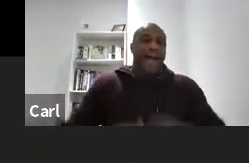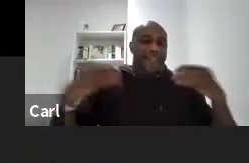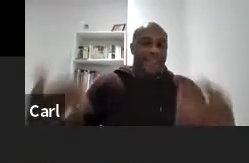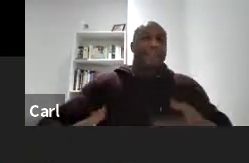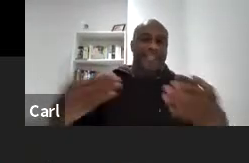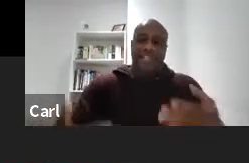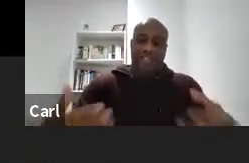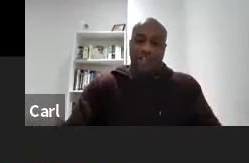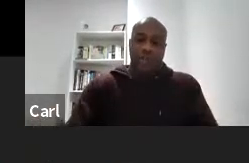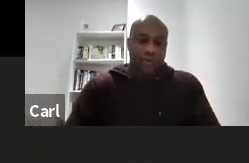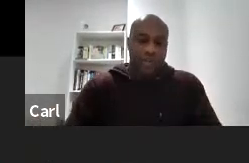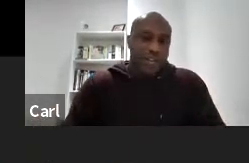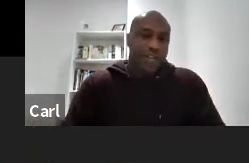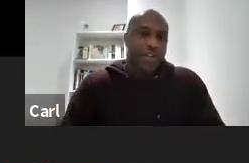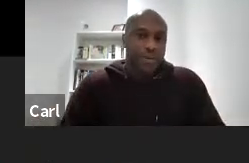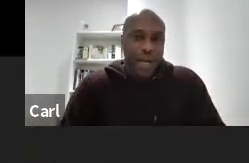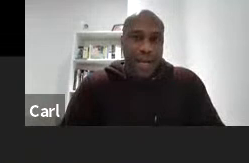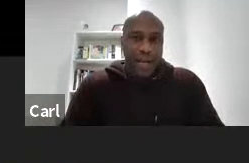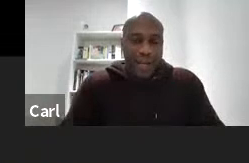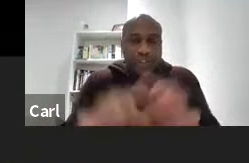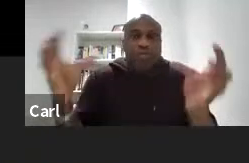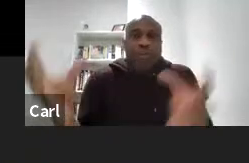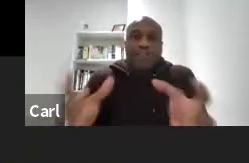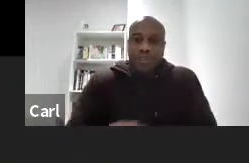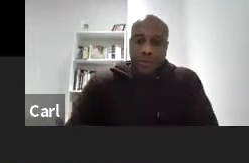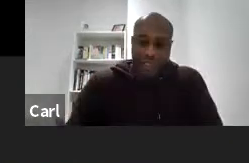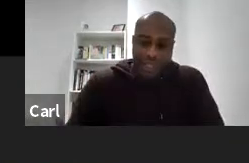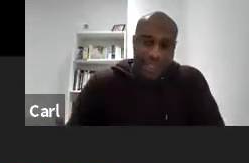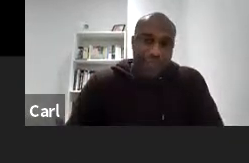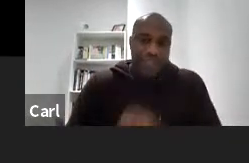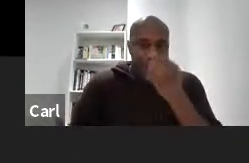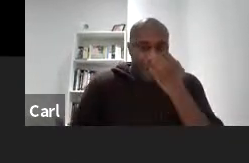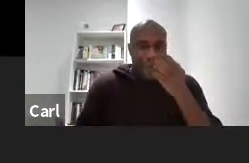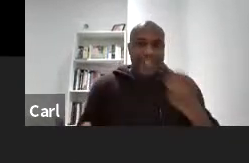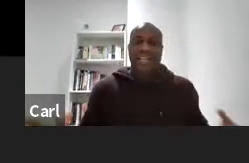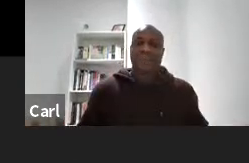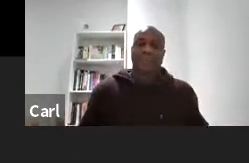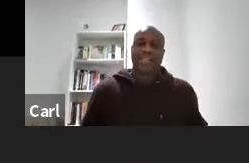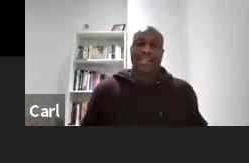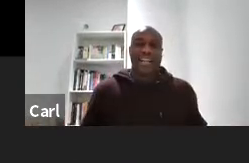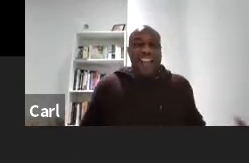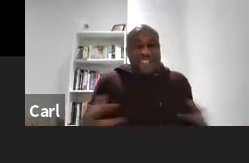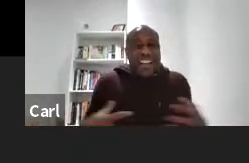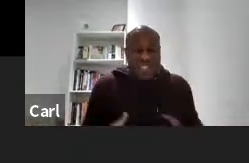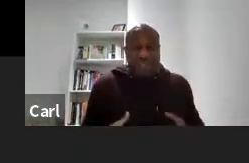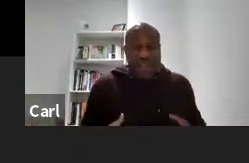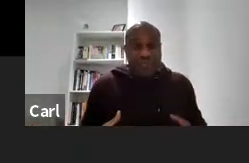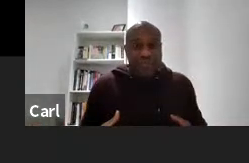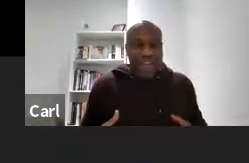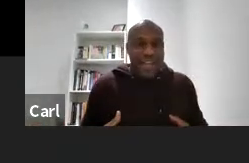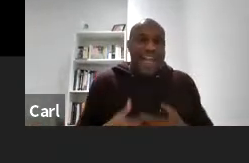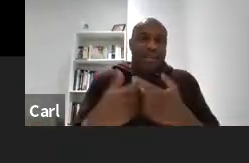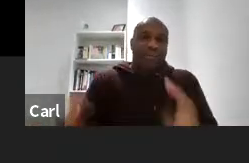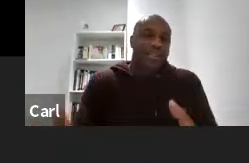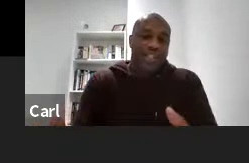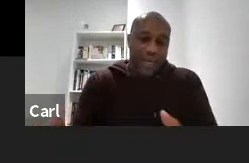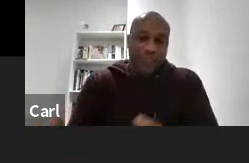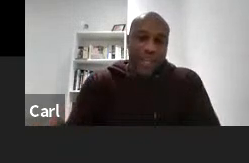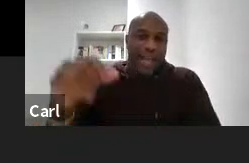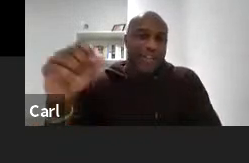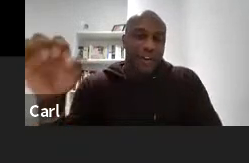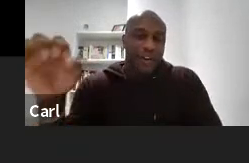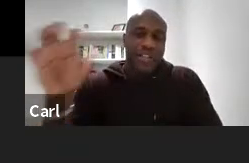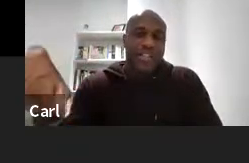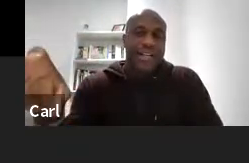further, and then potentially launch to a thriving audience. So basically what I'm trying to say is that if I can do it, then anyone can do